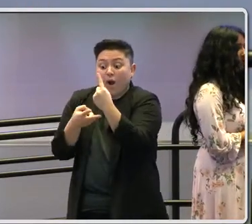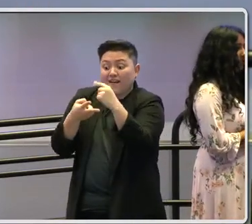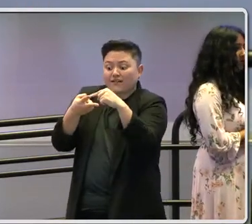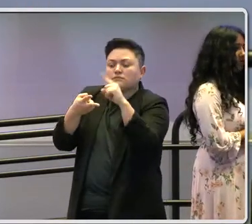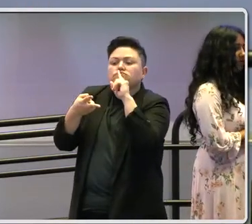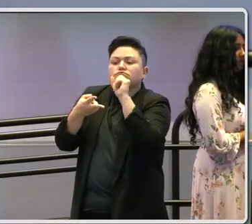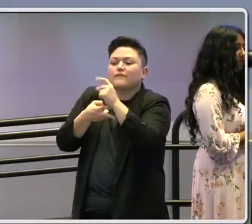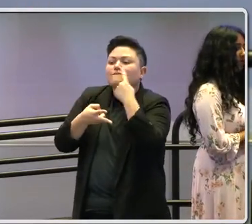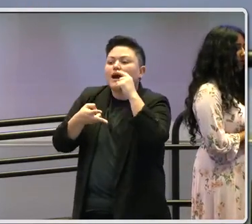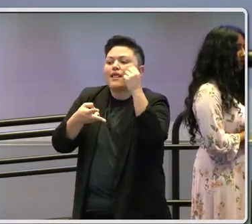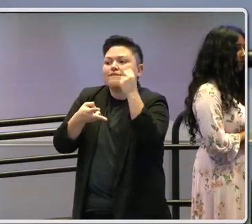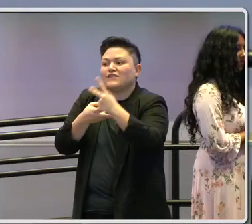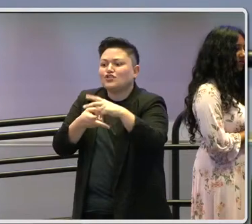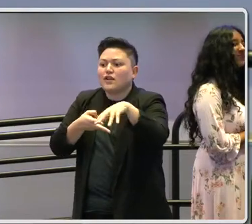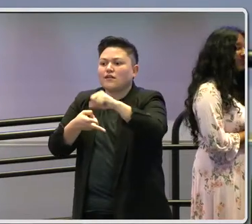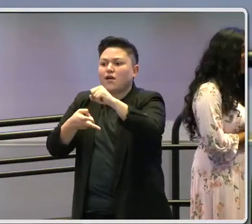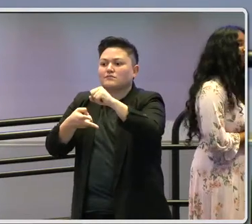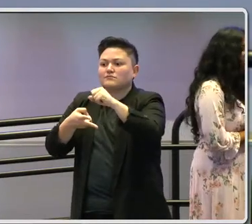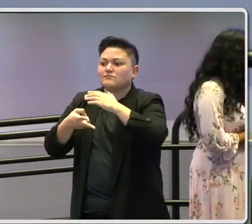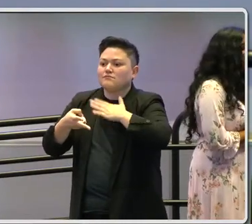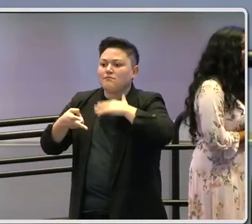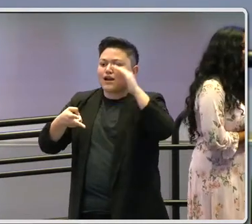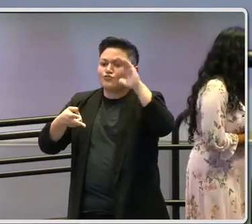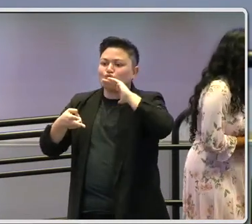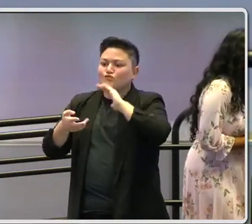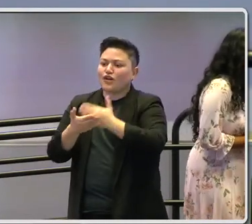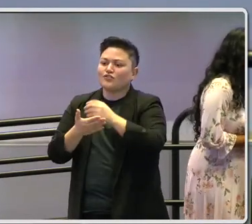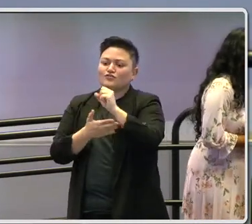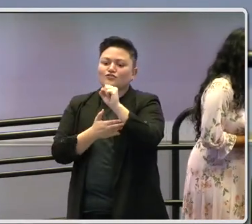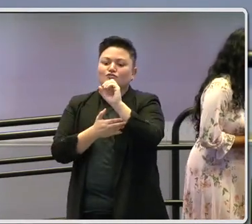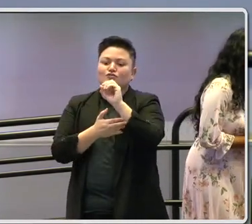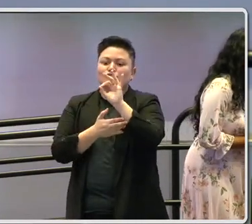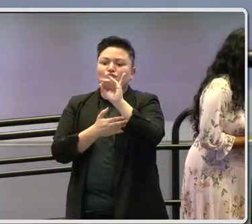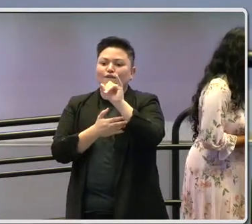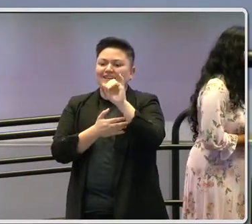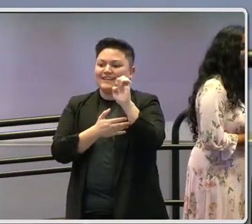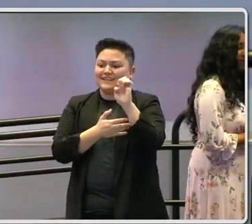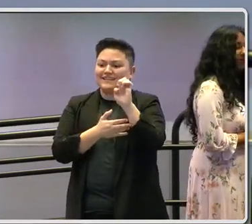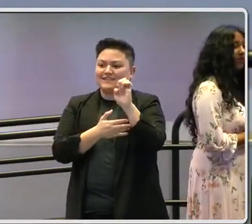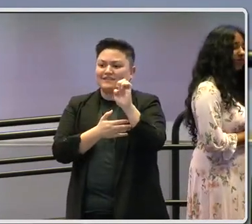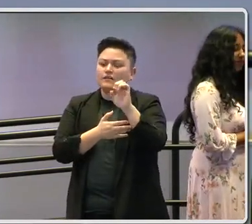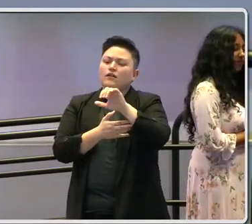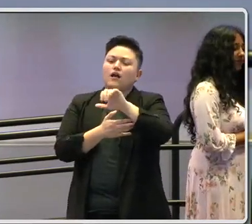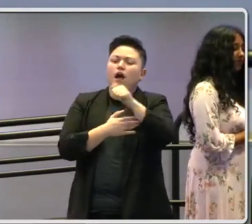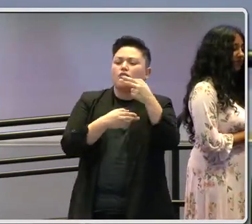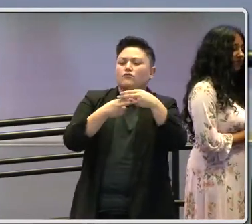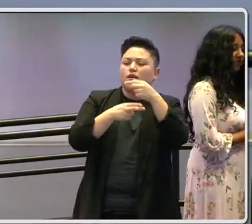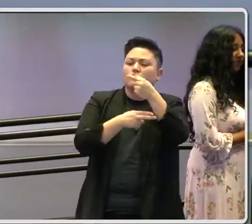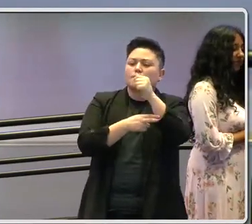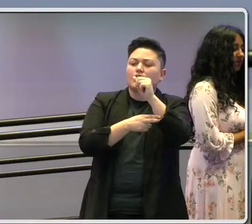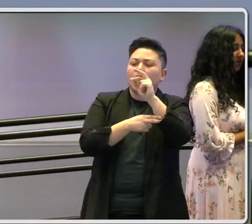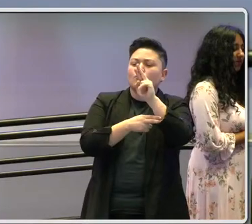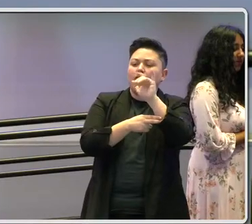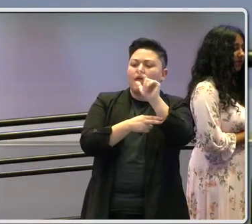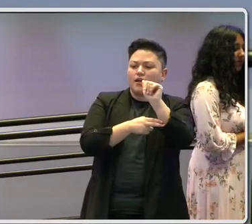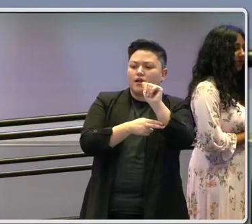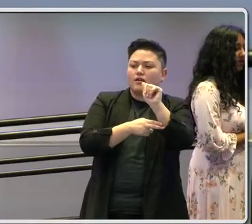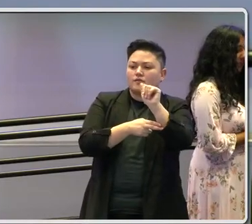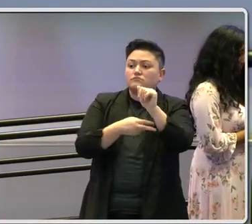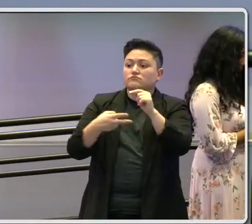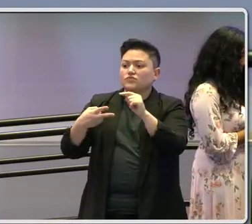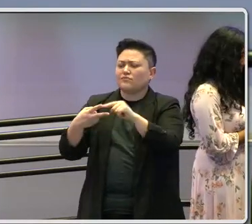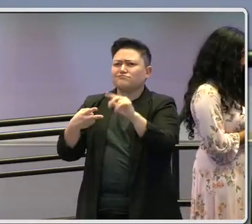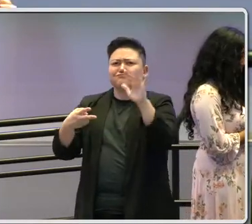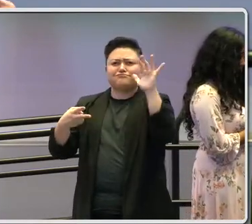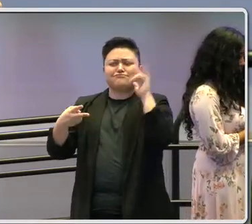those students as my adult daughter, Sophie. She called herself Gabriella when she was here. Early on, she came